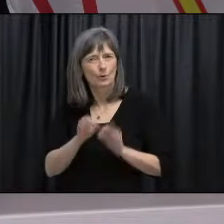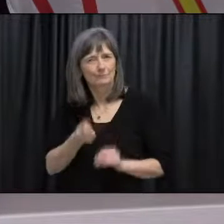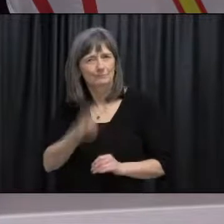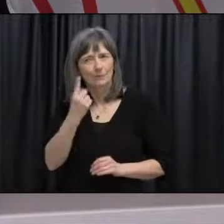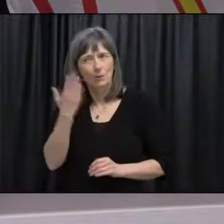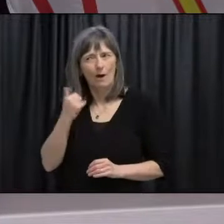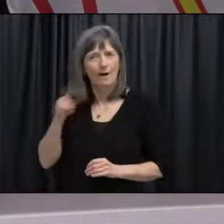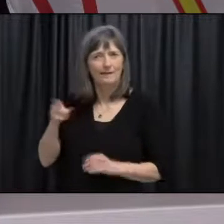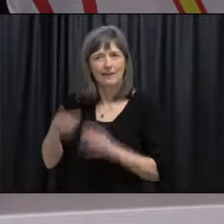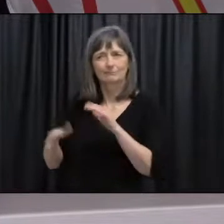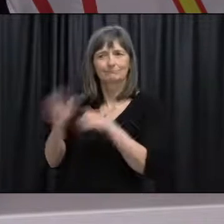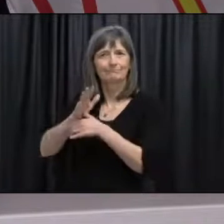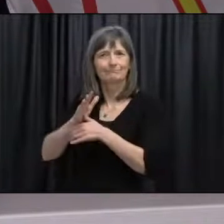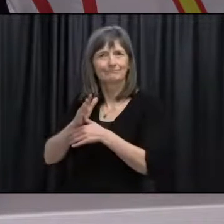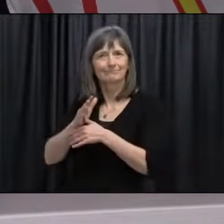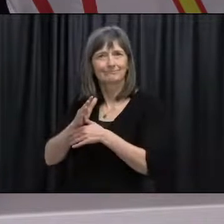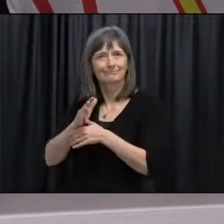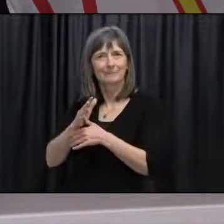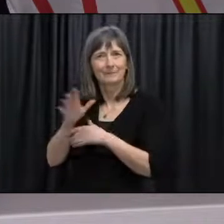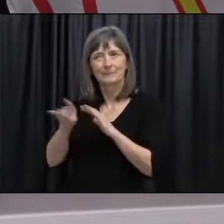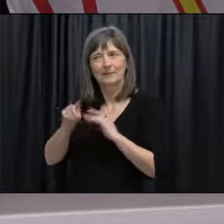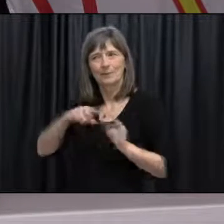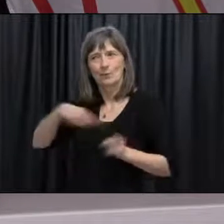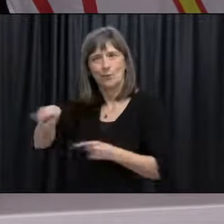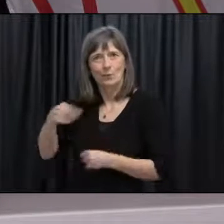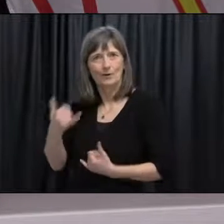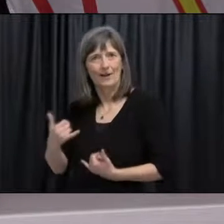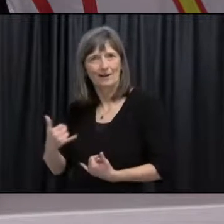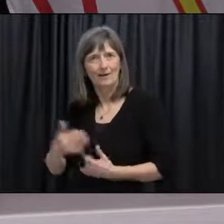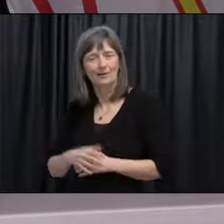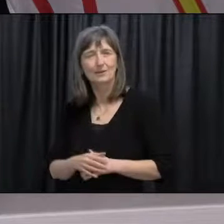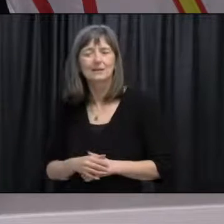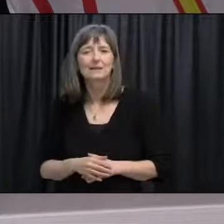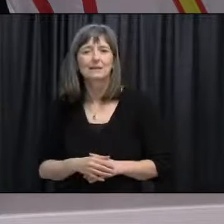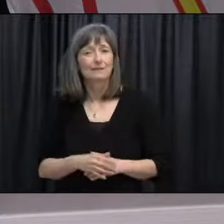But we are, I think at this point,